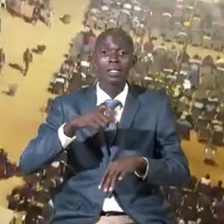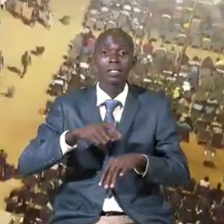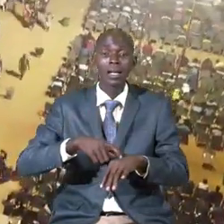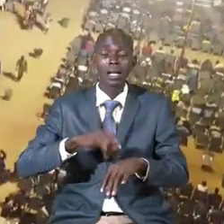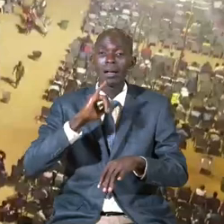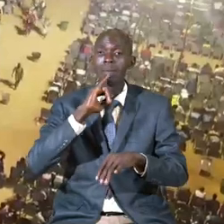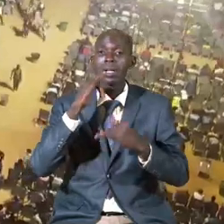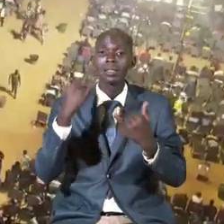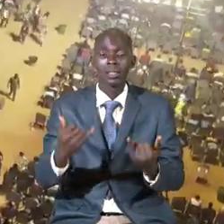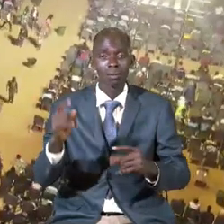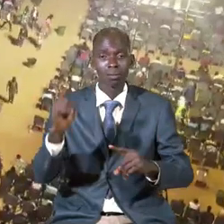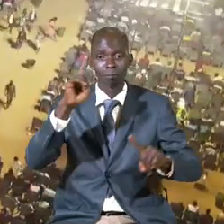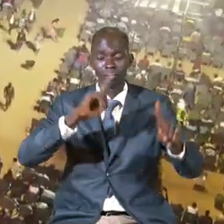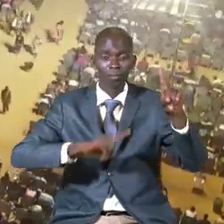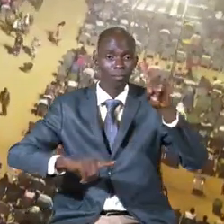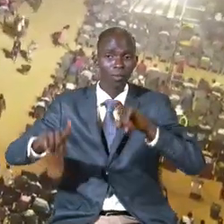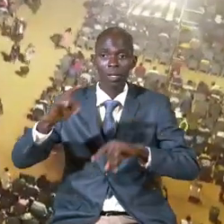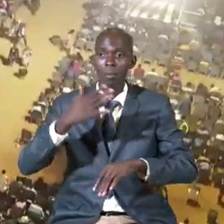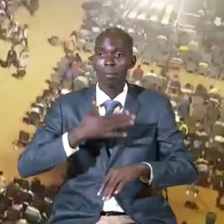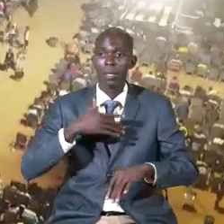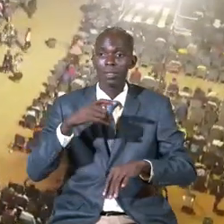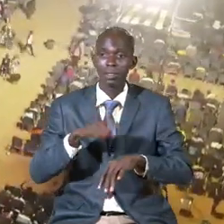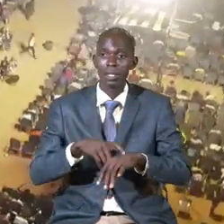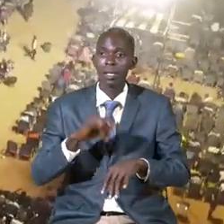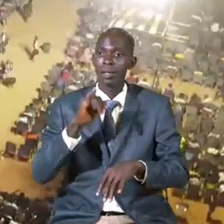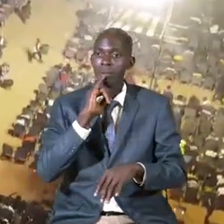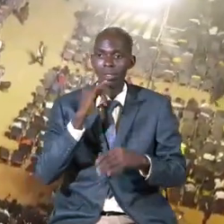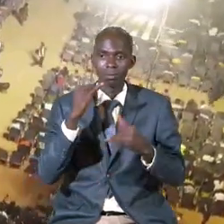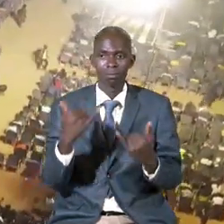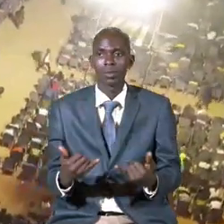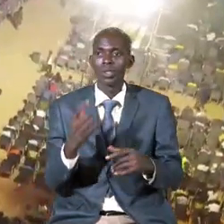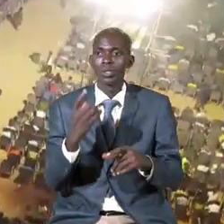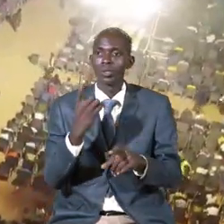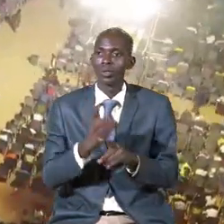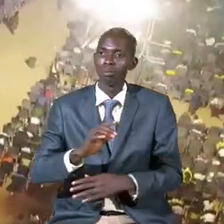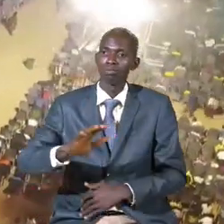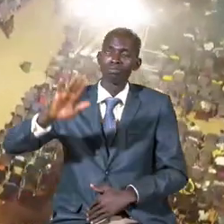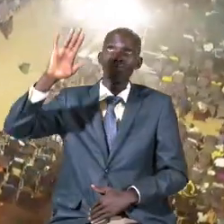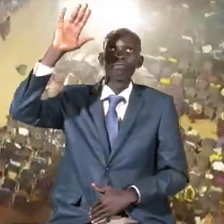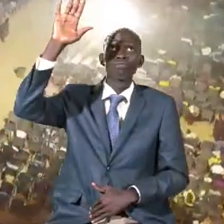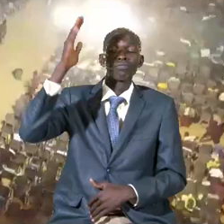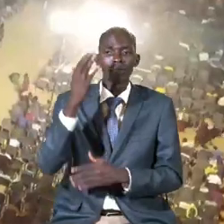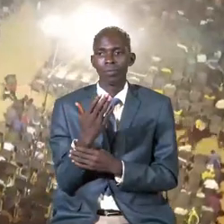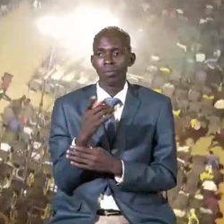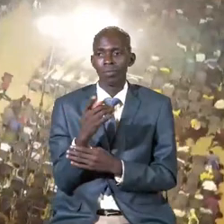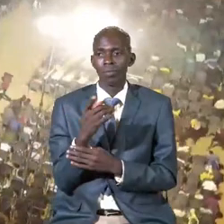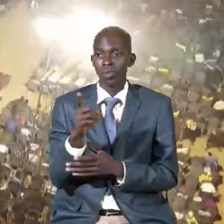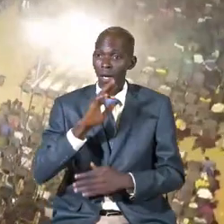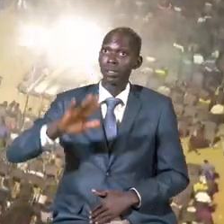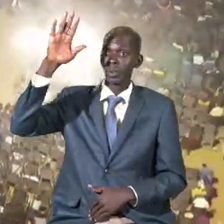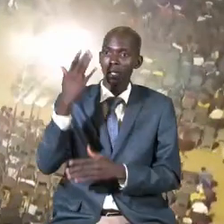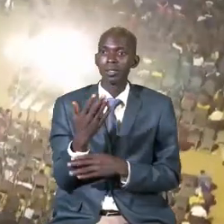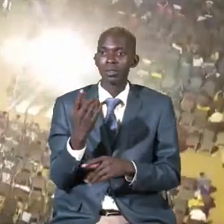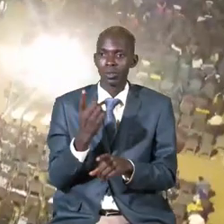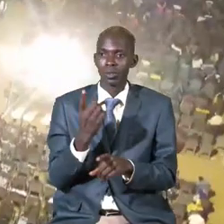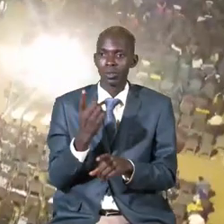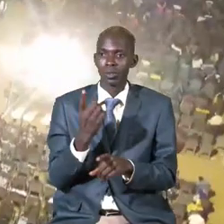time has come it's up your hand wherever you are you're raising up your hand you can stand up